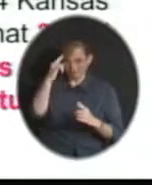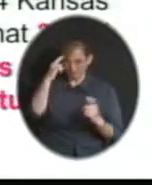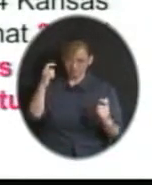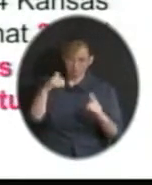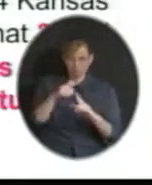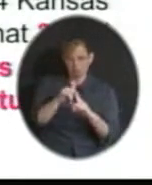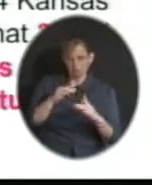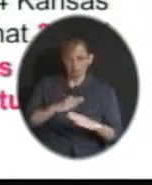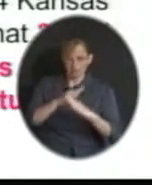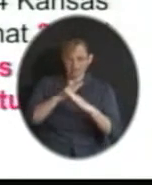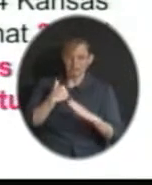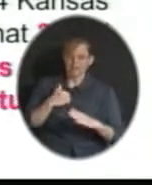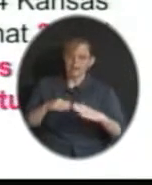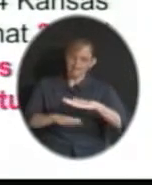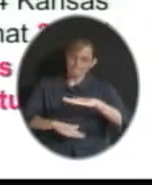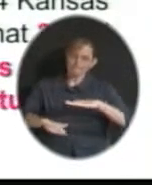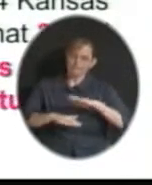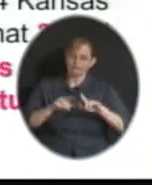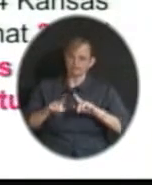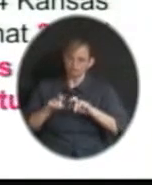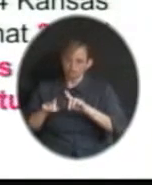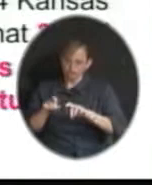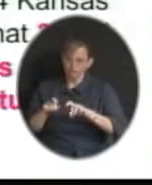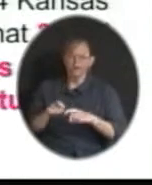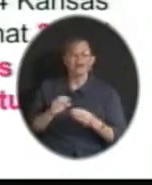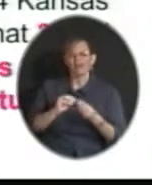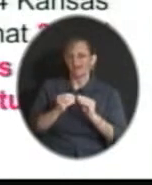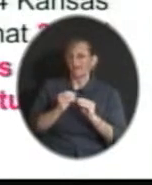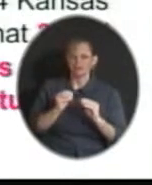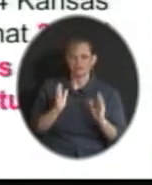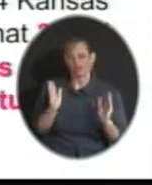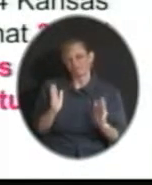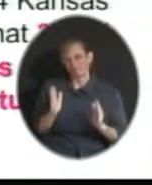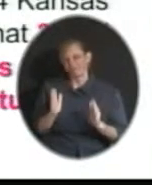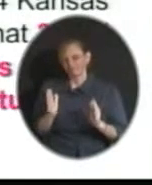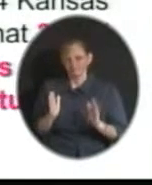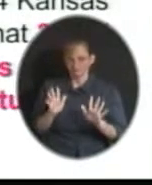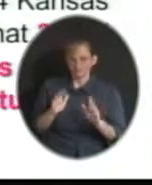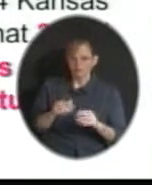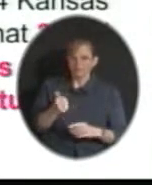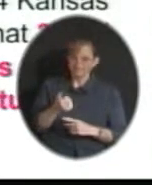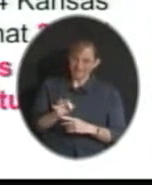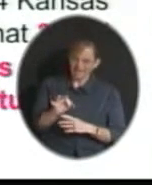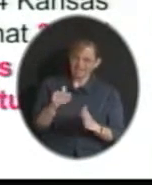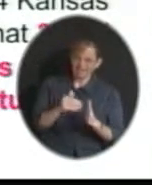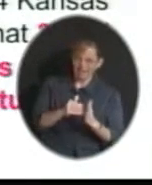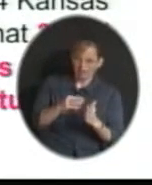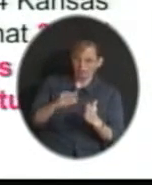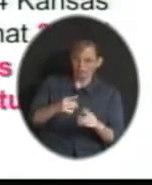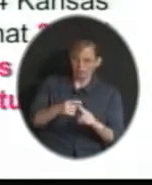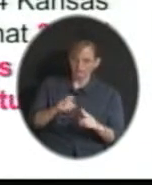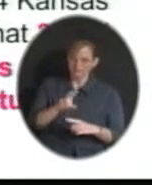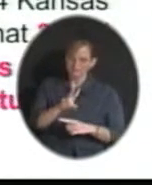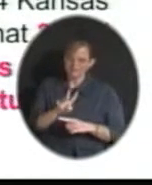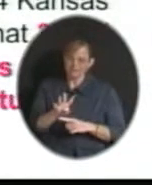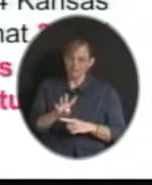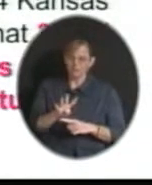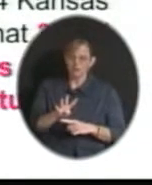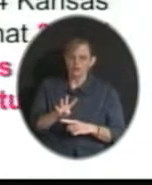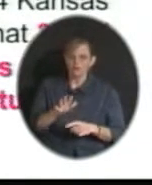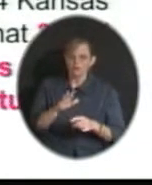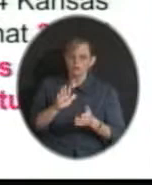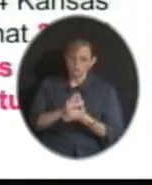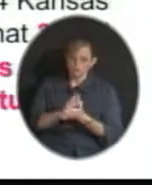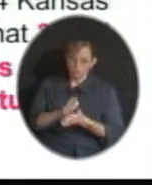program, they did a baseline survey, and again, the numbers aren't super large, so we want to take them into account. 19,000 students from 74 Kansas